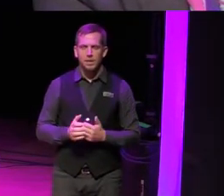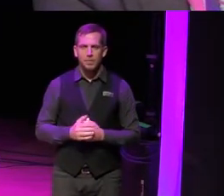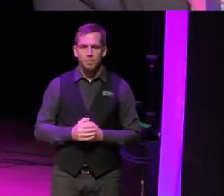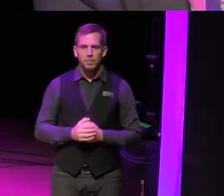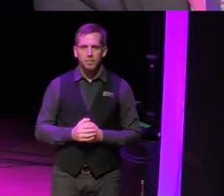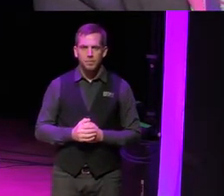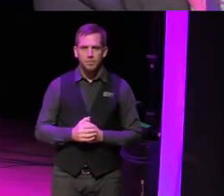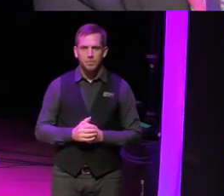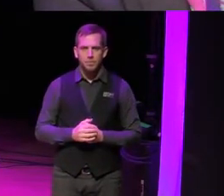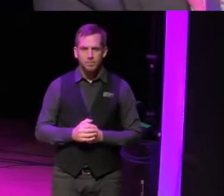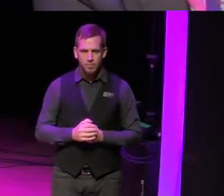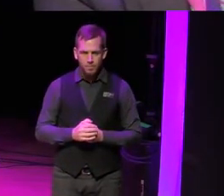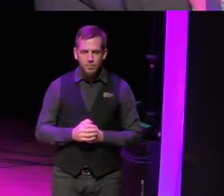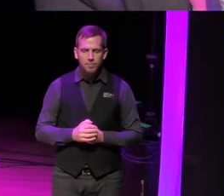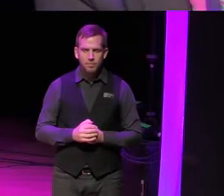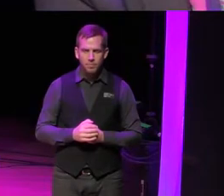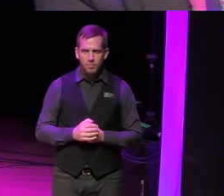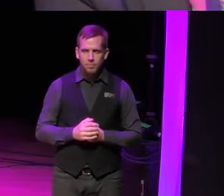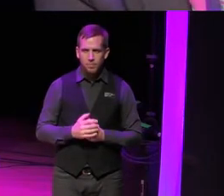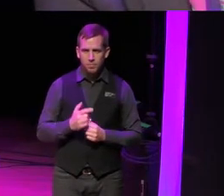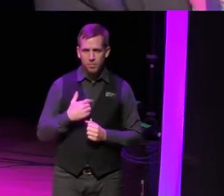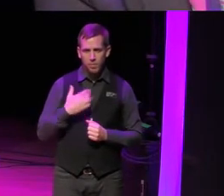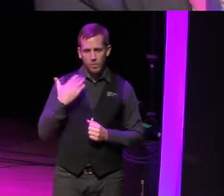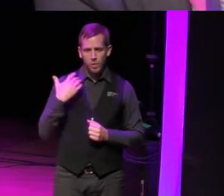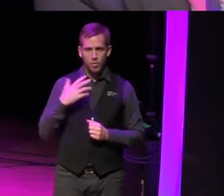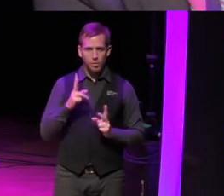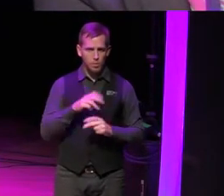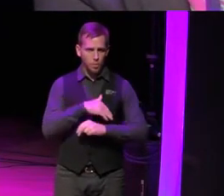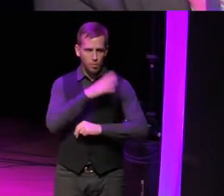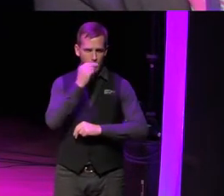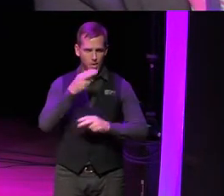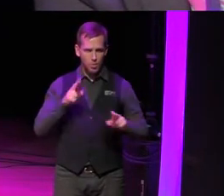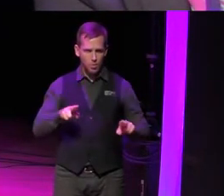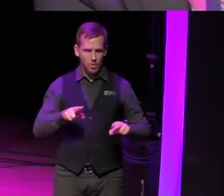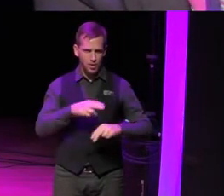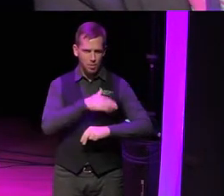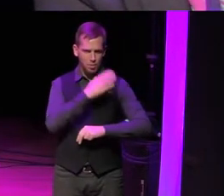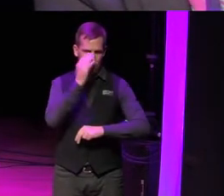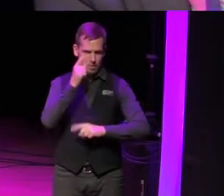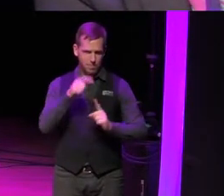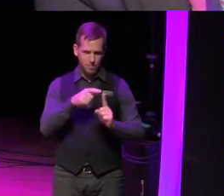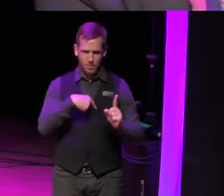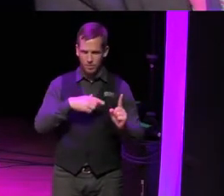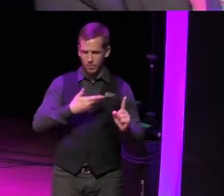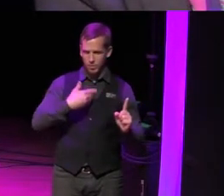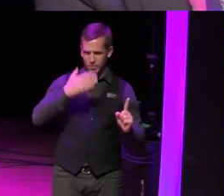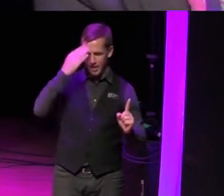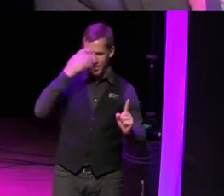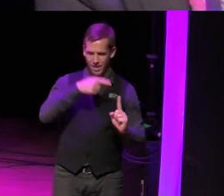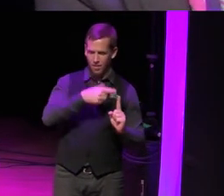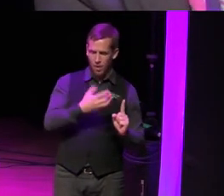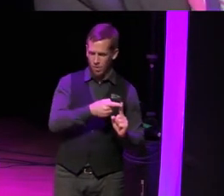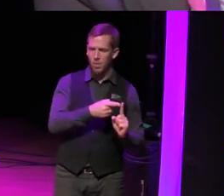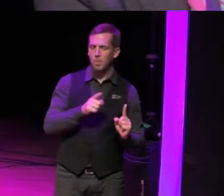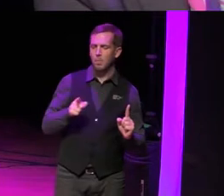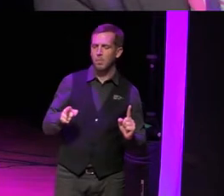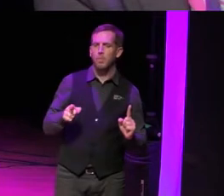law reform and as a public protector, that a lot of it has to do with the fact that